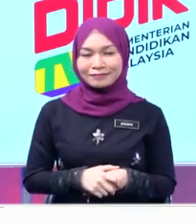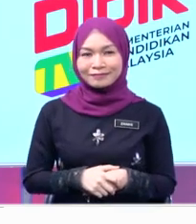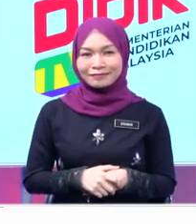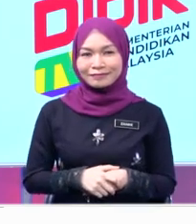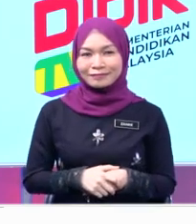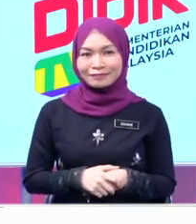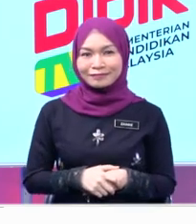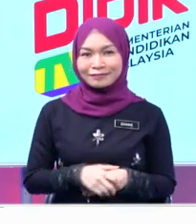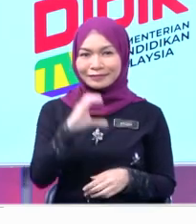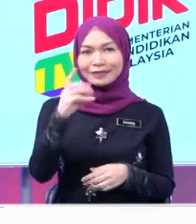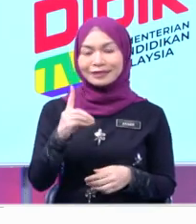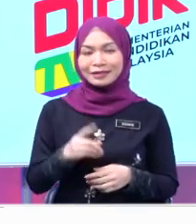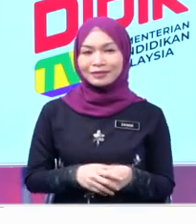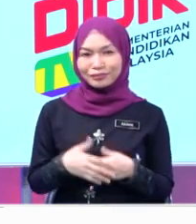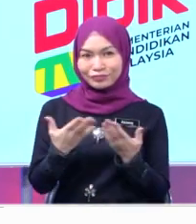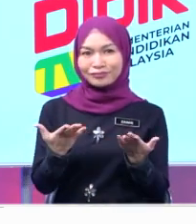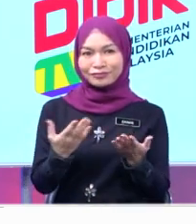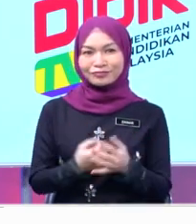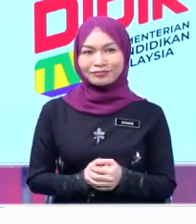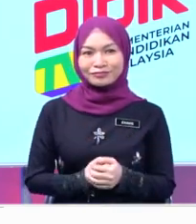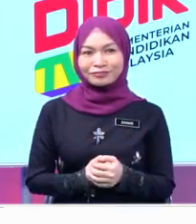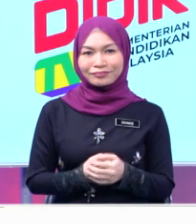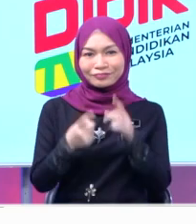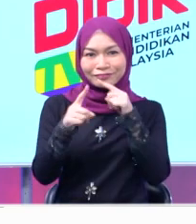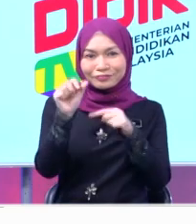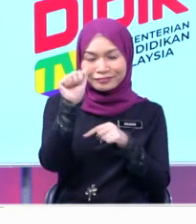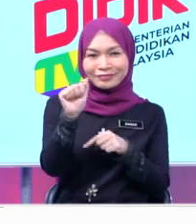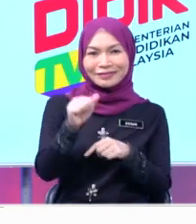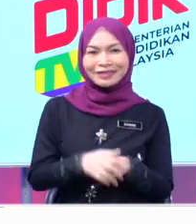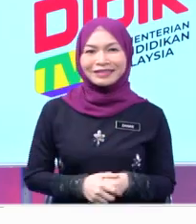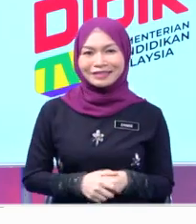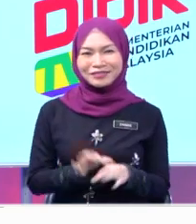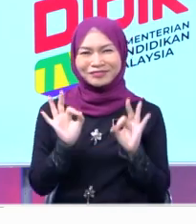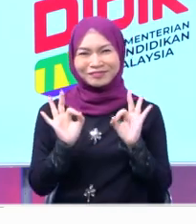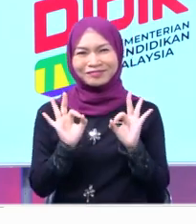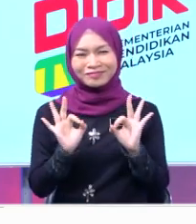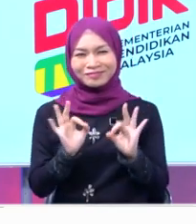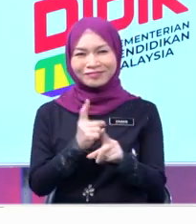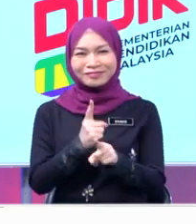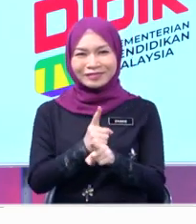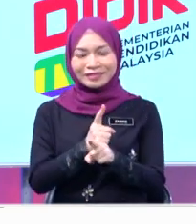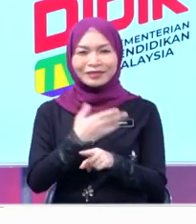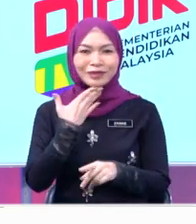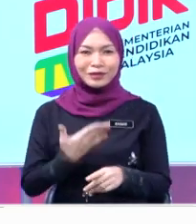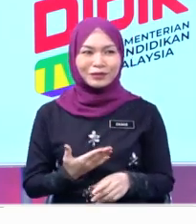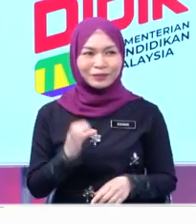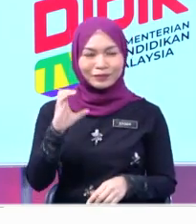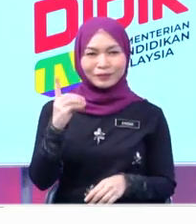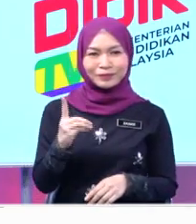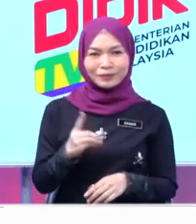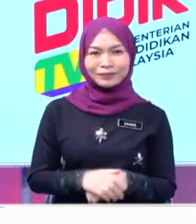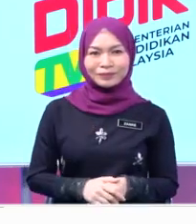Okay, CD, go ahead. A. Yes, super. Thank you so much, CD. All right, do you guys, the rest of you, do you